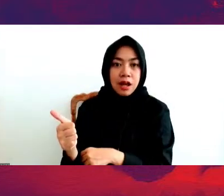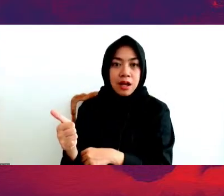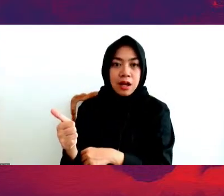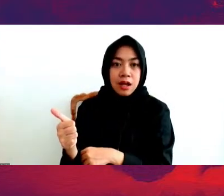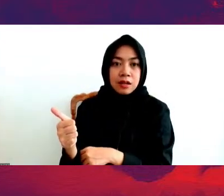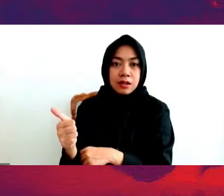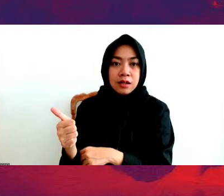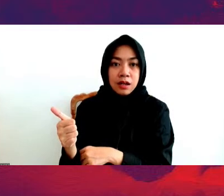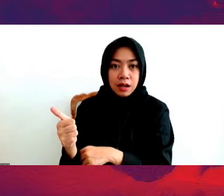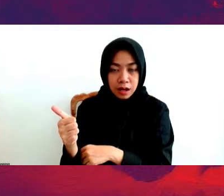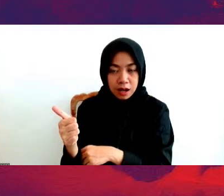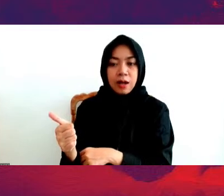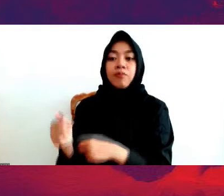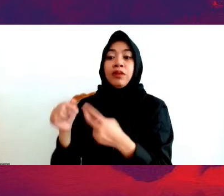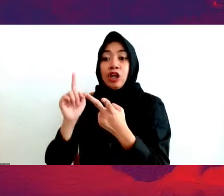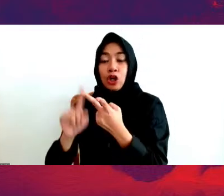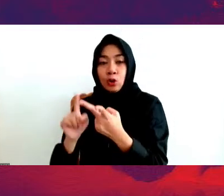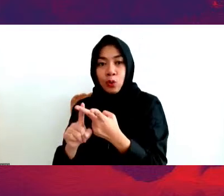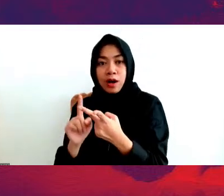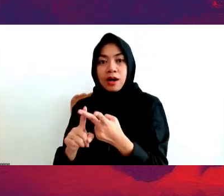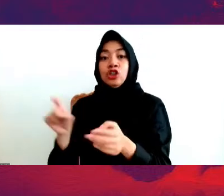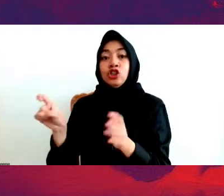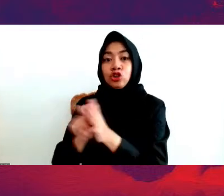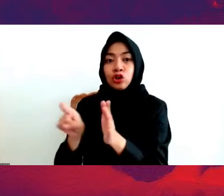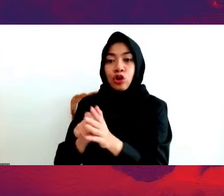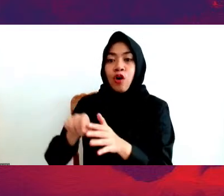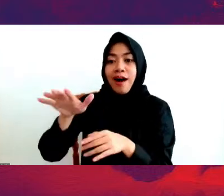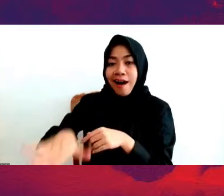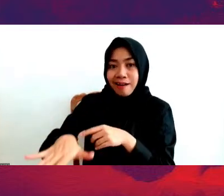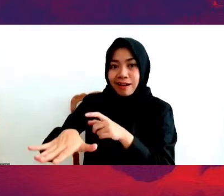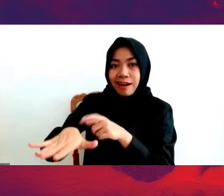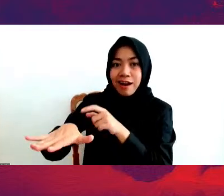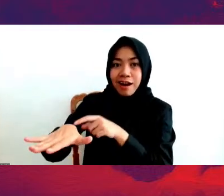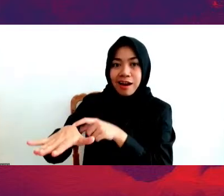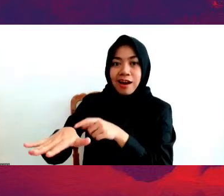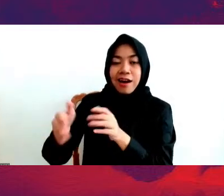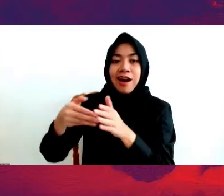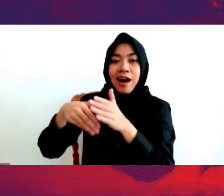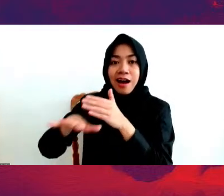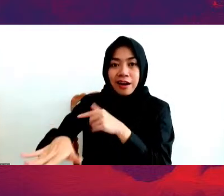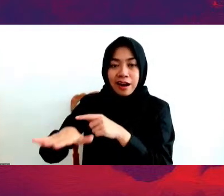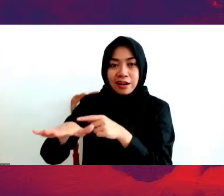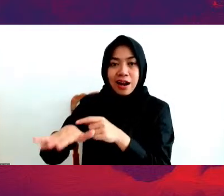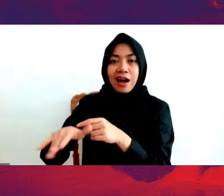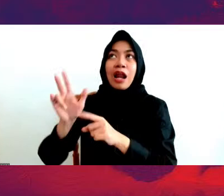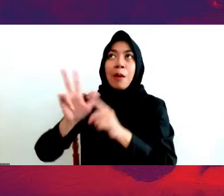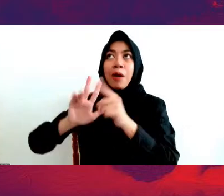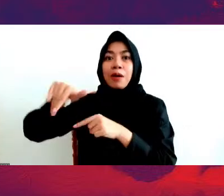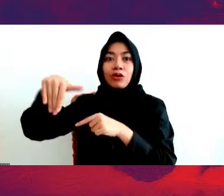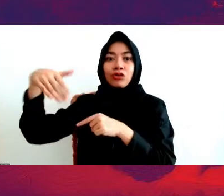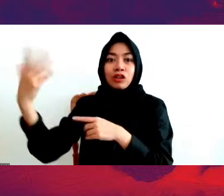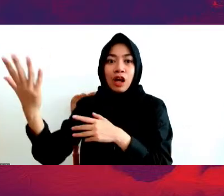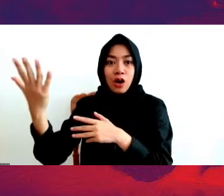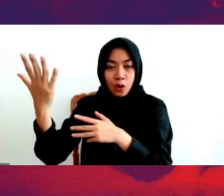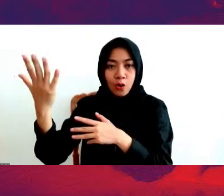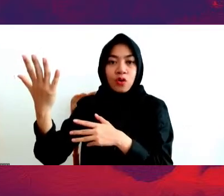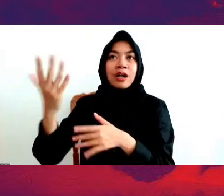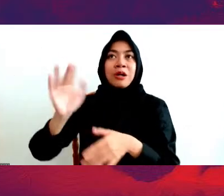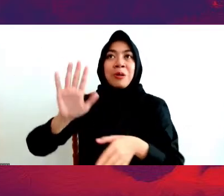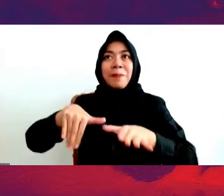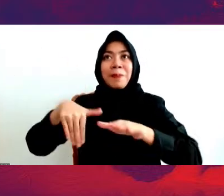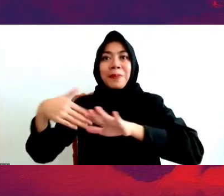child mortality if that household has sadly a child under 18 who has perished in the last